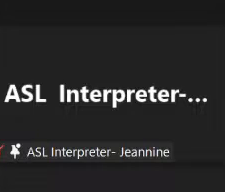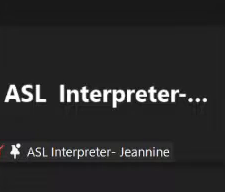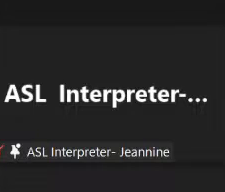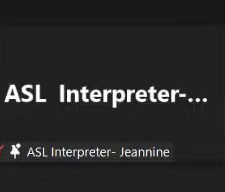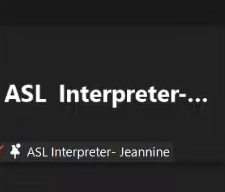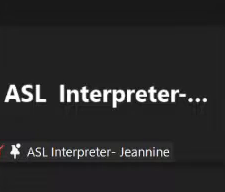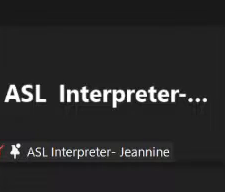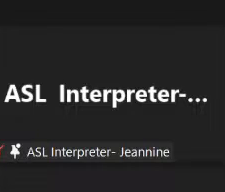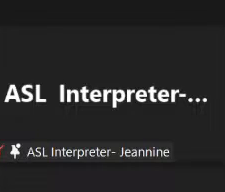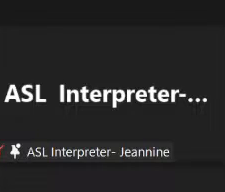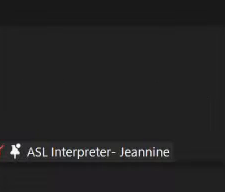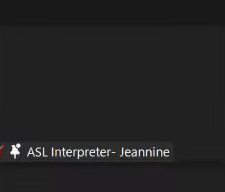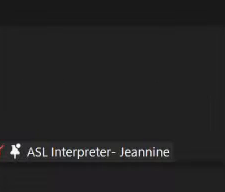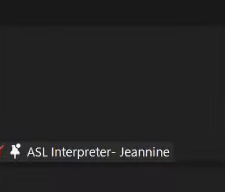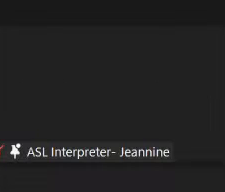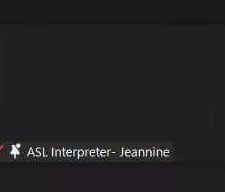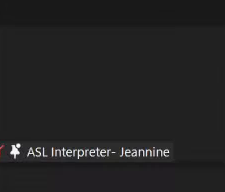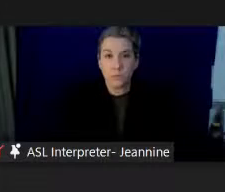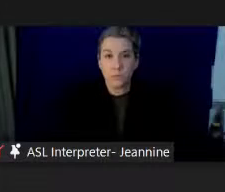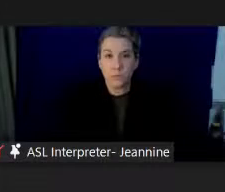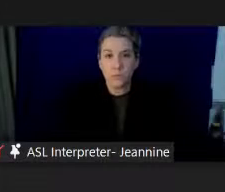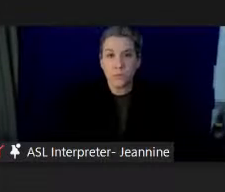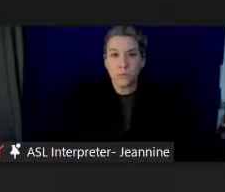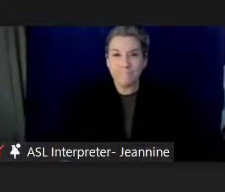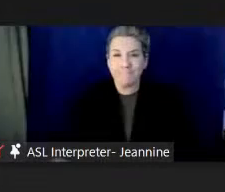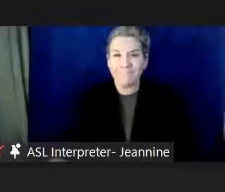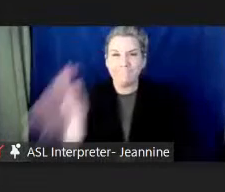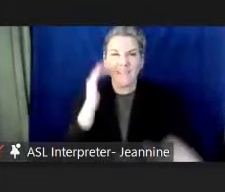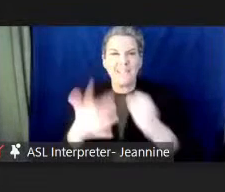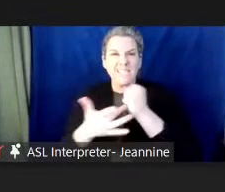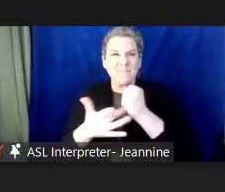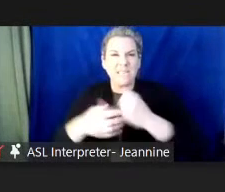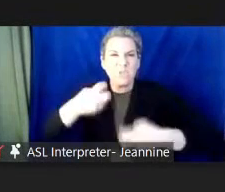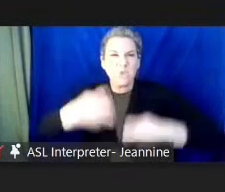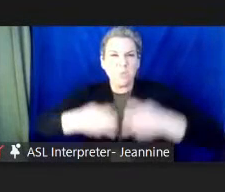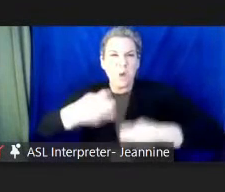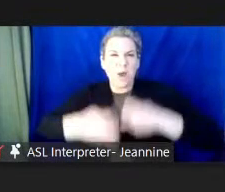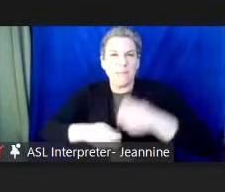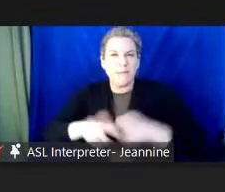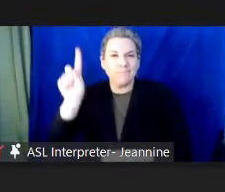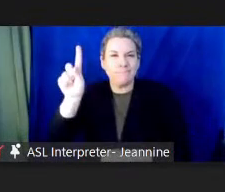We're having some technical difficulties here. Bear with me, folks.